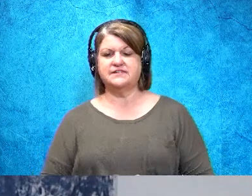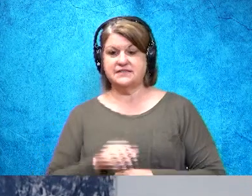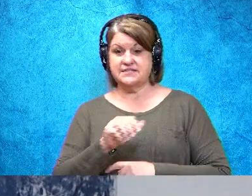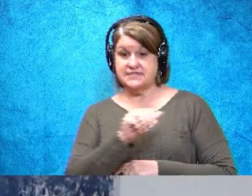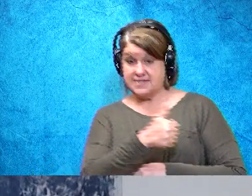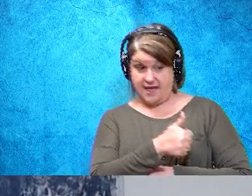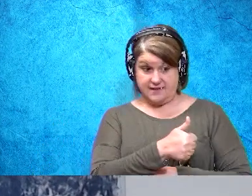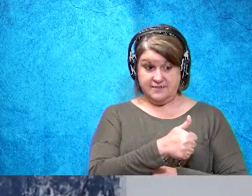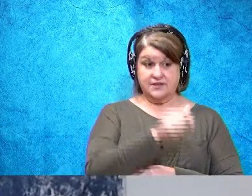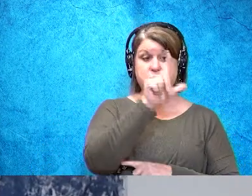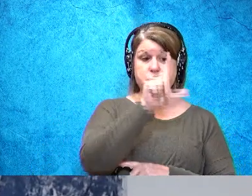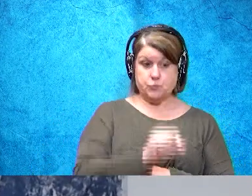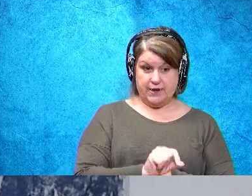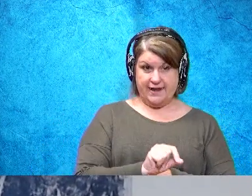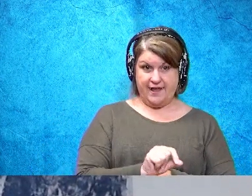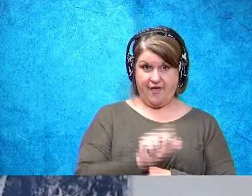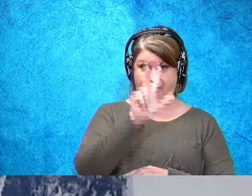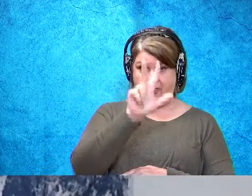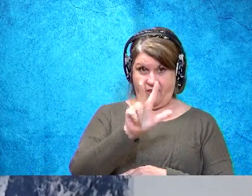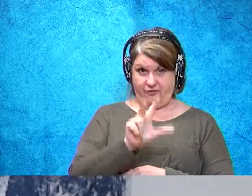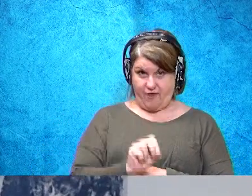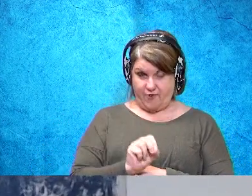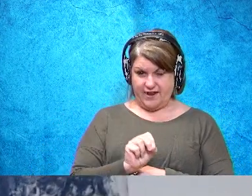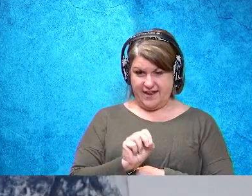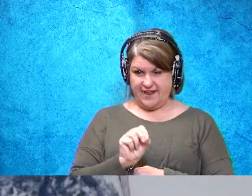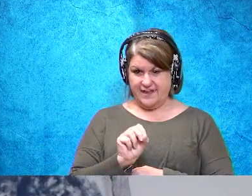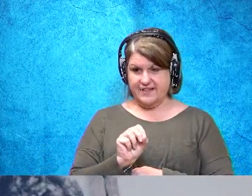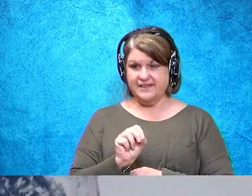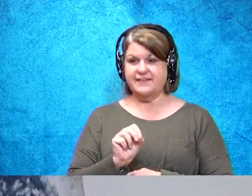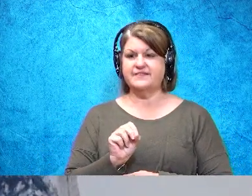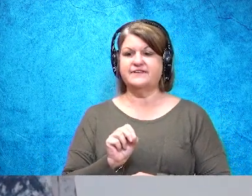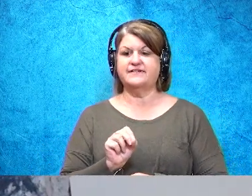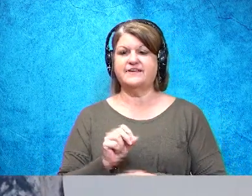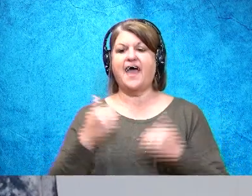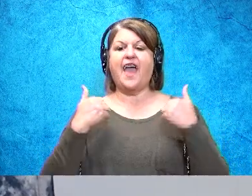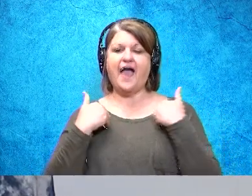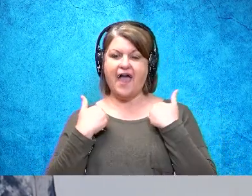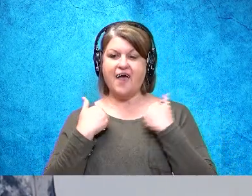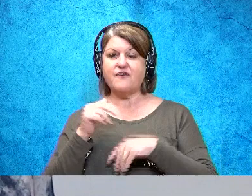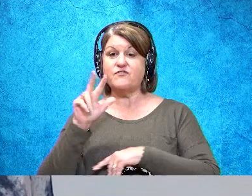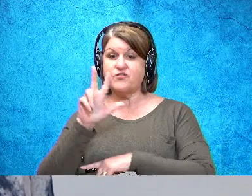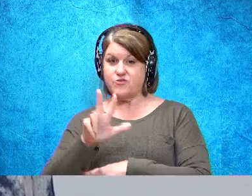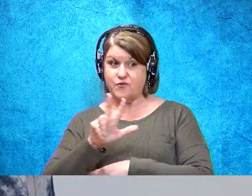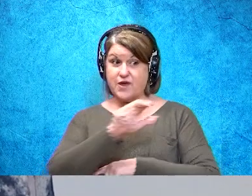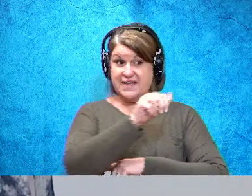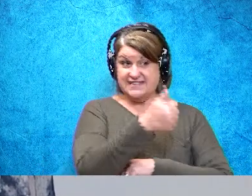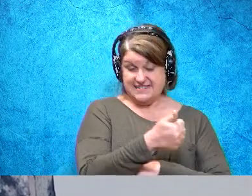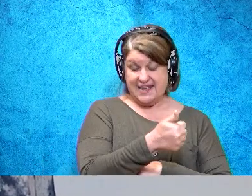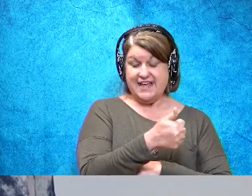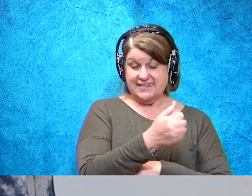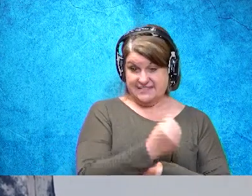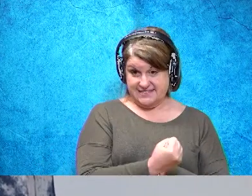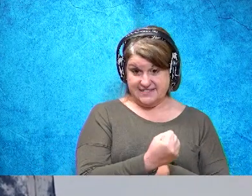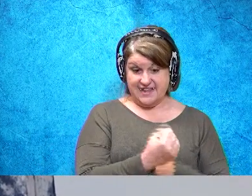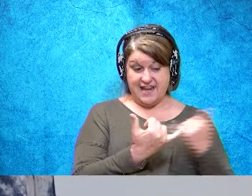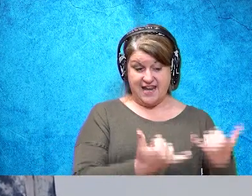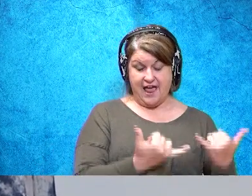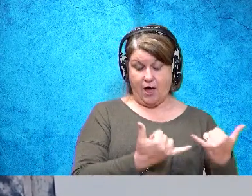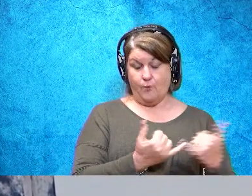10, 20, 30. I have 3 tens now.